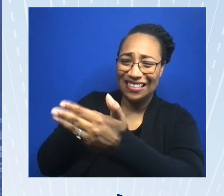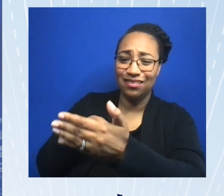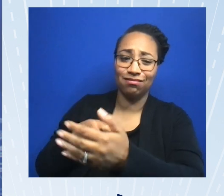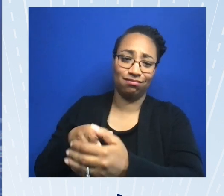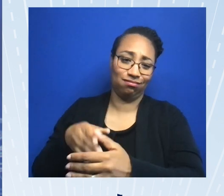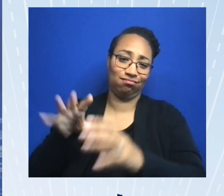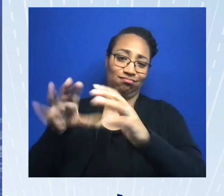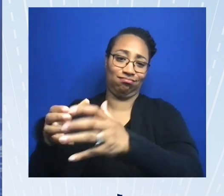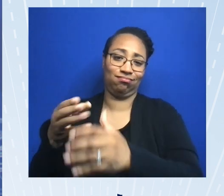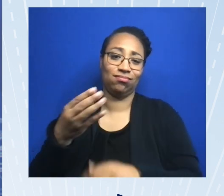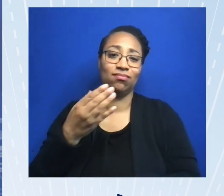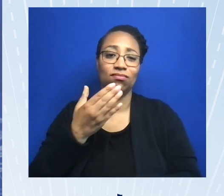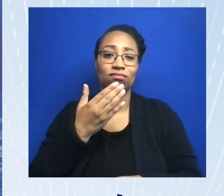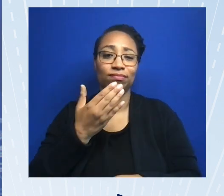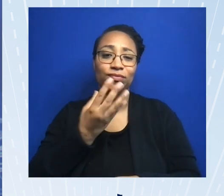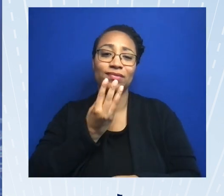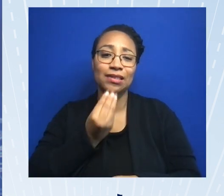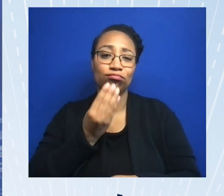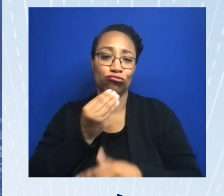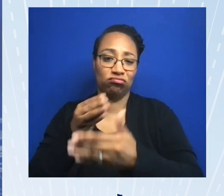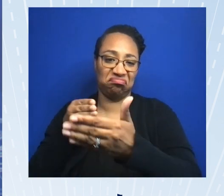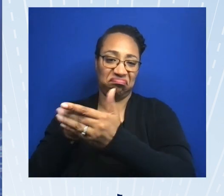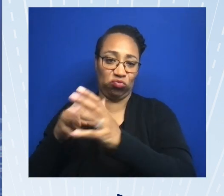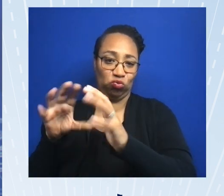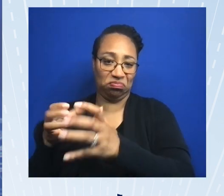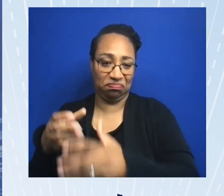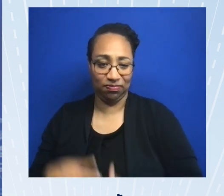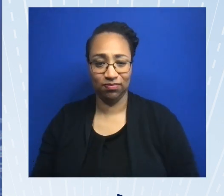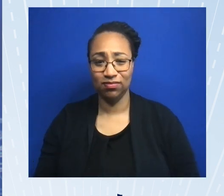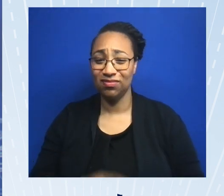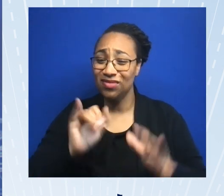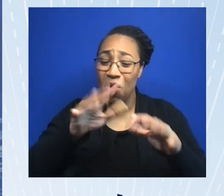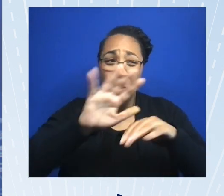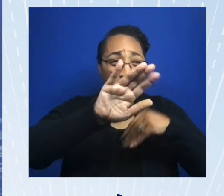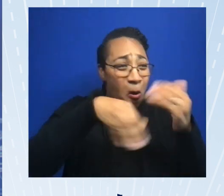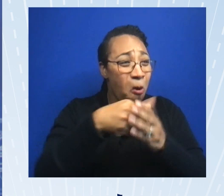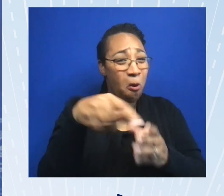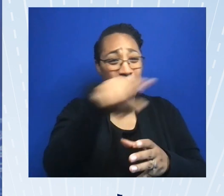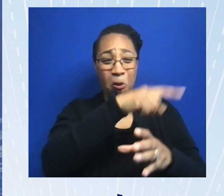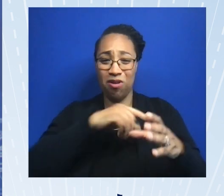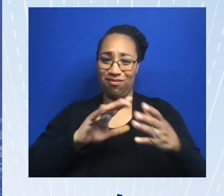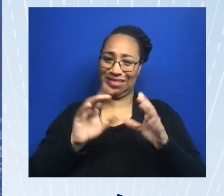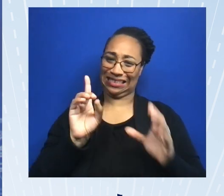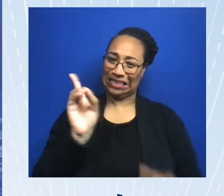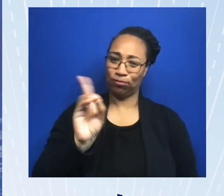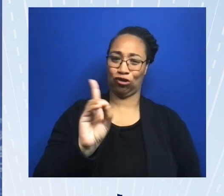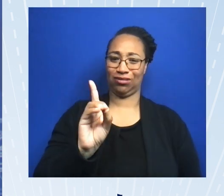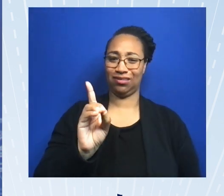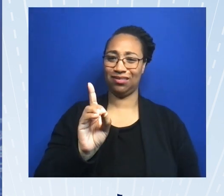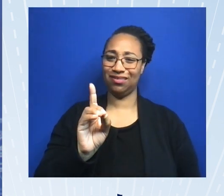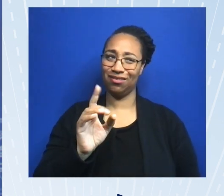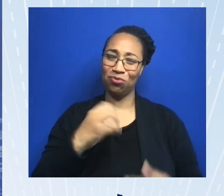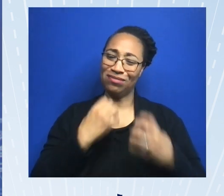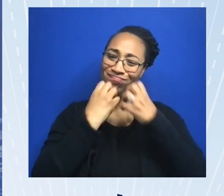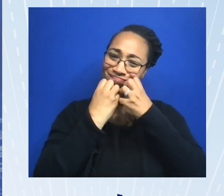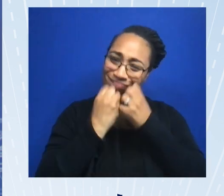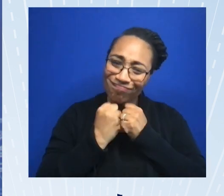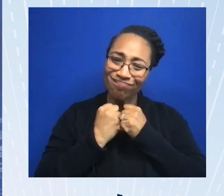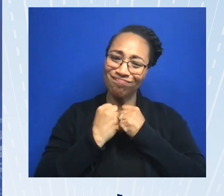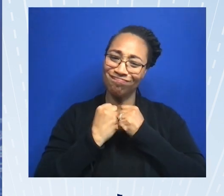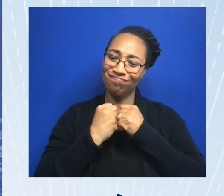to preserving our democracy and national unity. And finally, I encourage you all to read our national strategy.